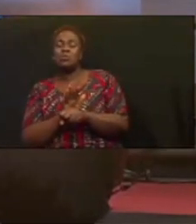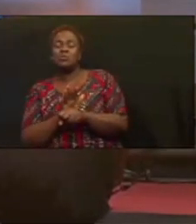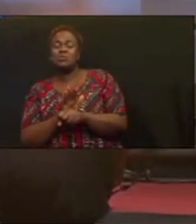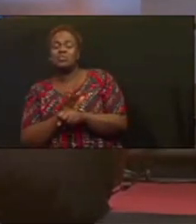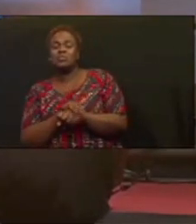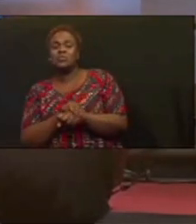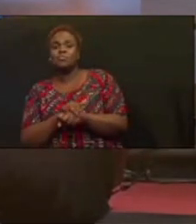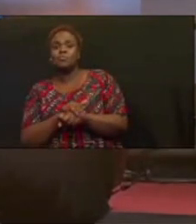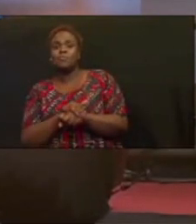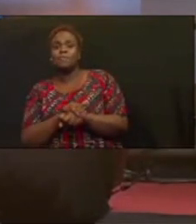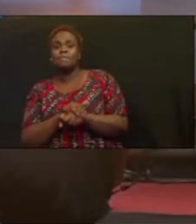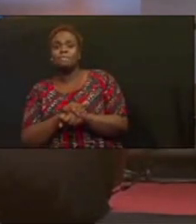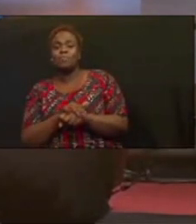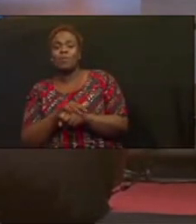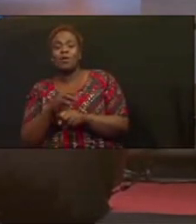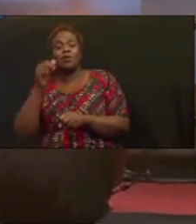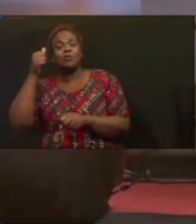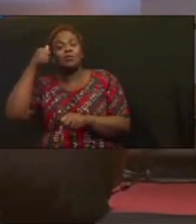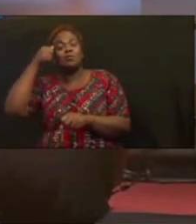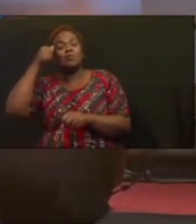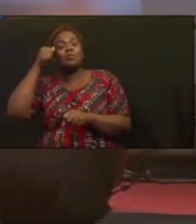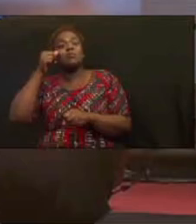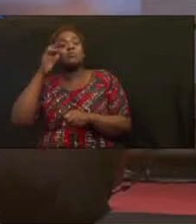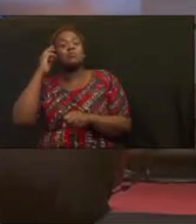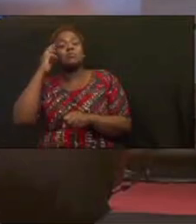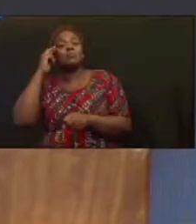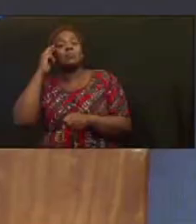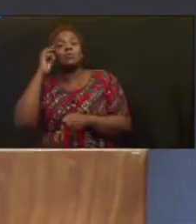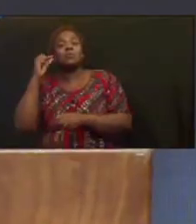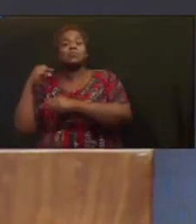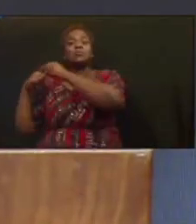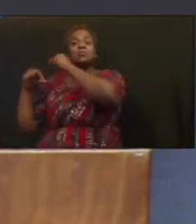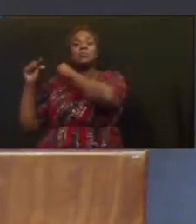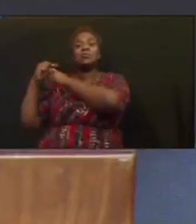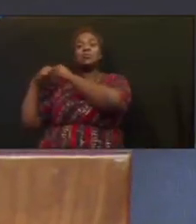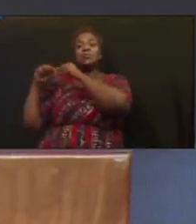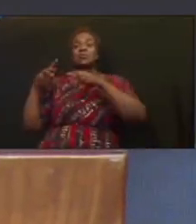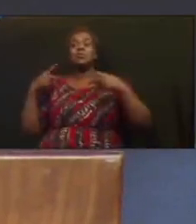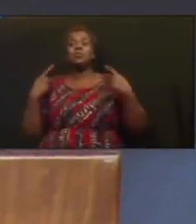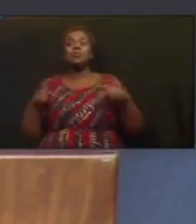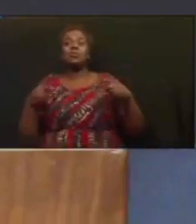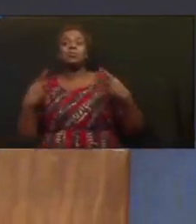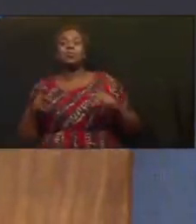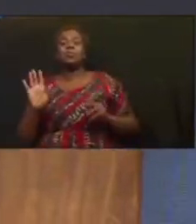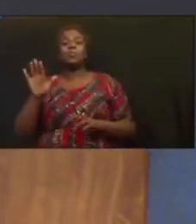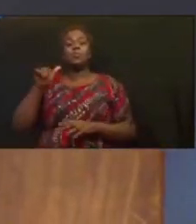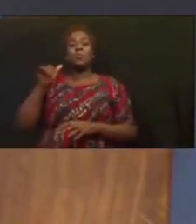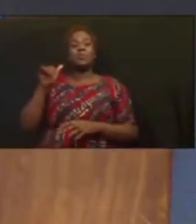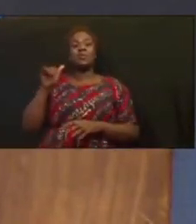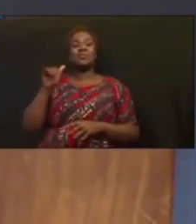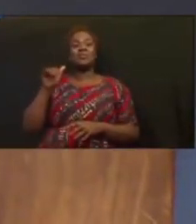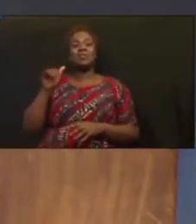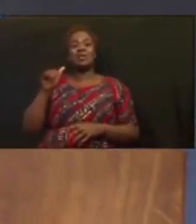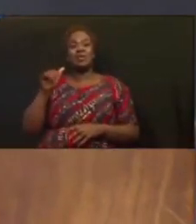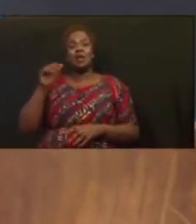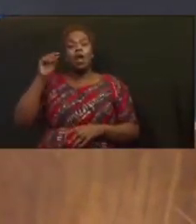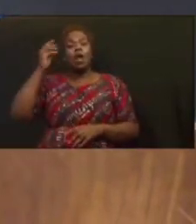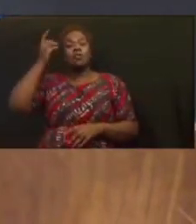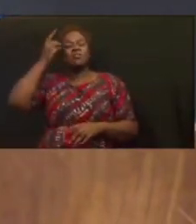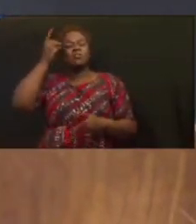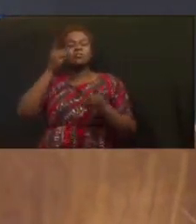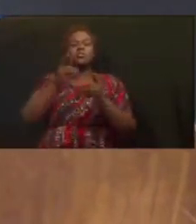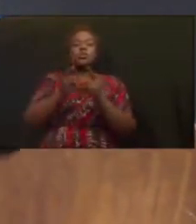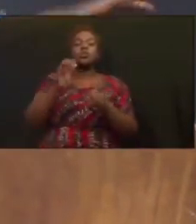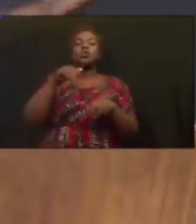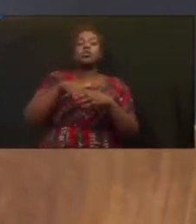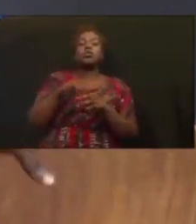situation. But then I realized that that generation of people were waiting. And I made up my mind. In that vision,